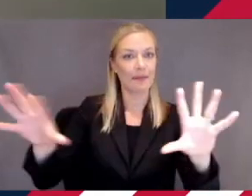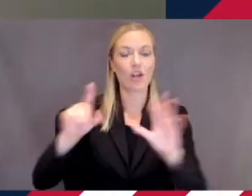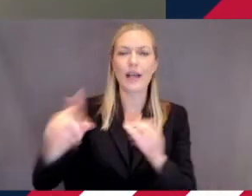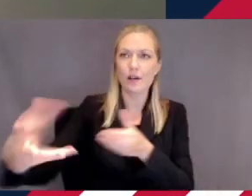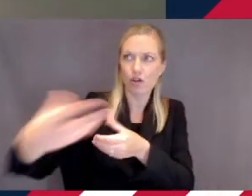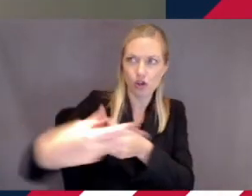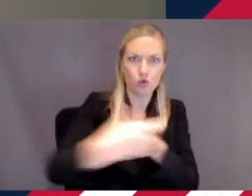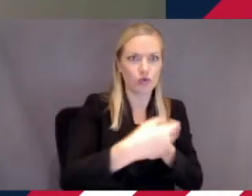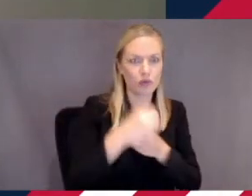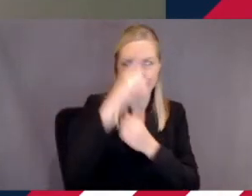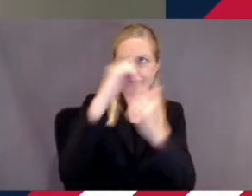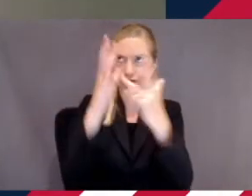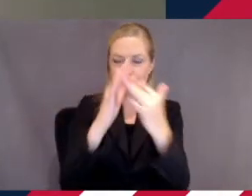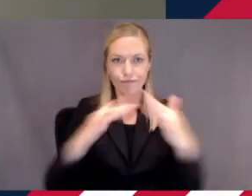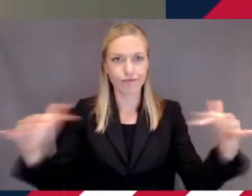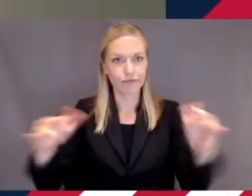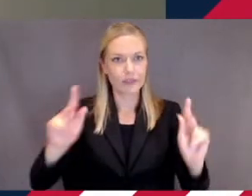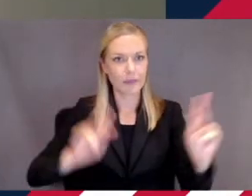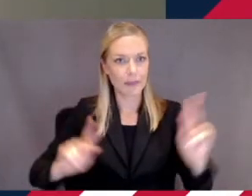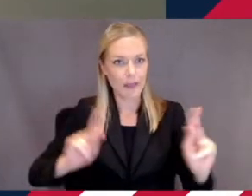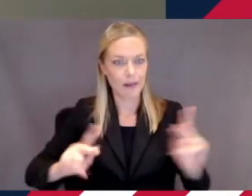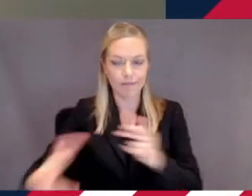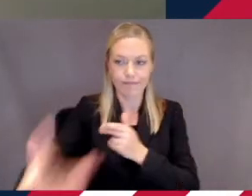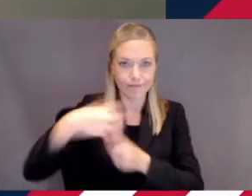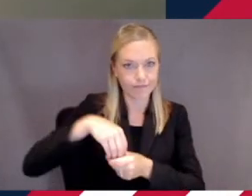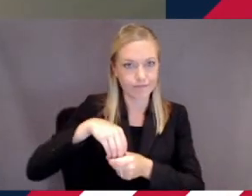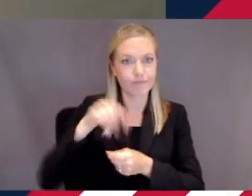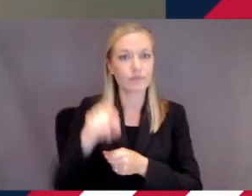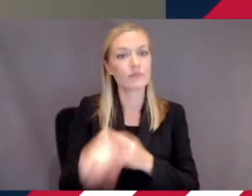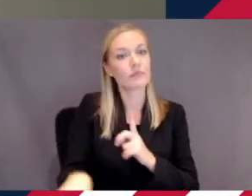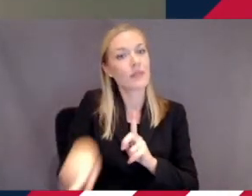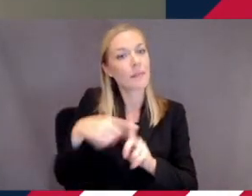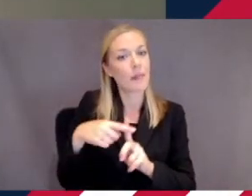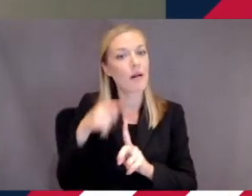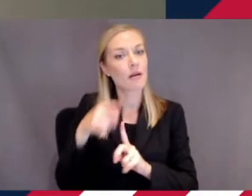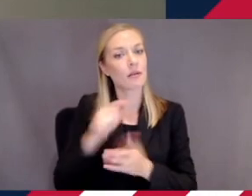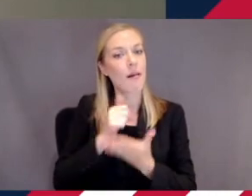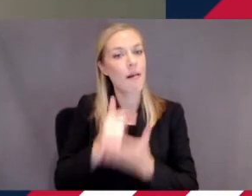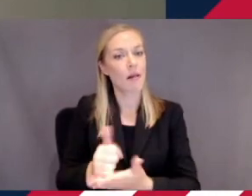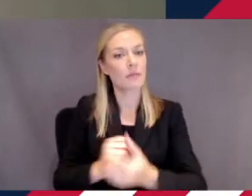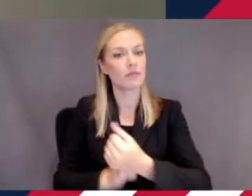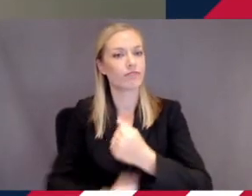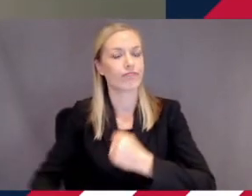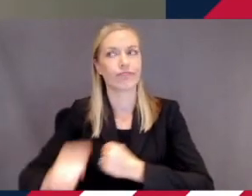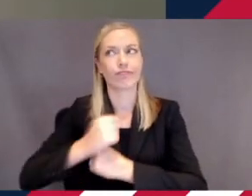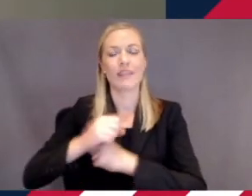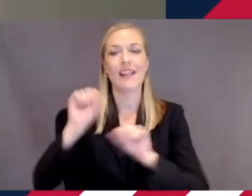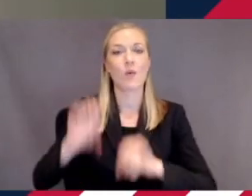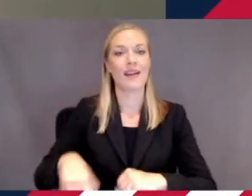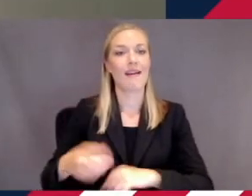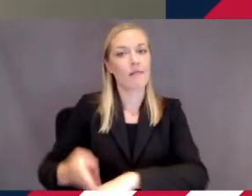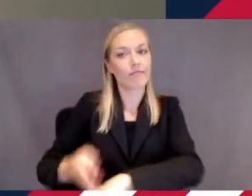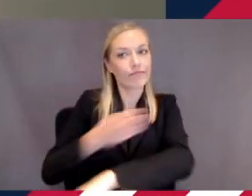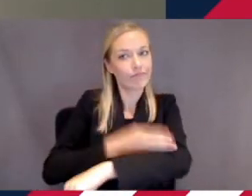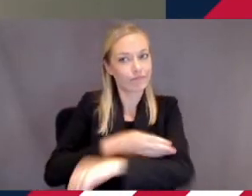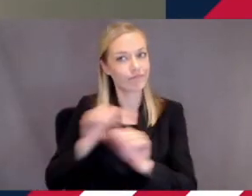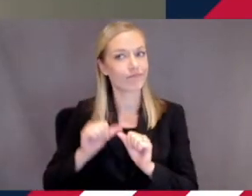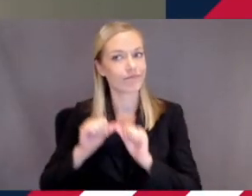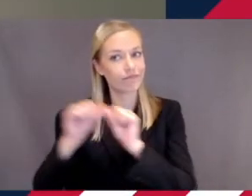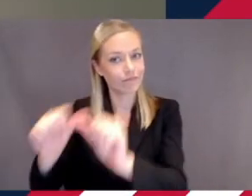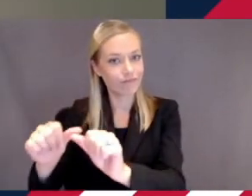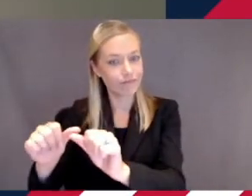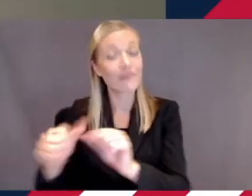be evaluated and built upon. So the resolution recognizes that our work as a party is not done. As the party